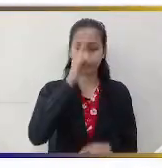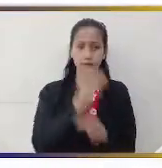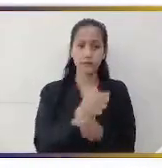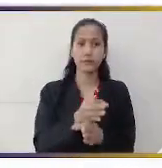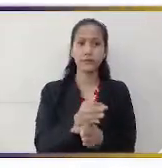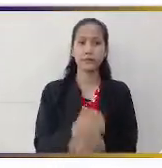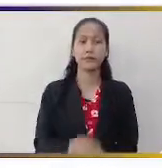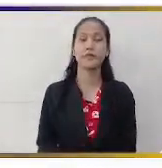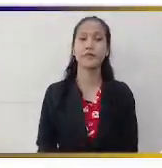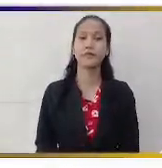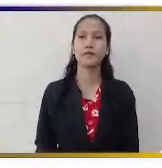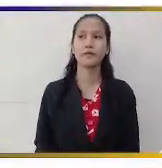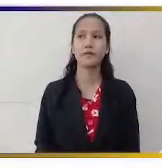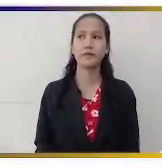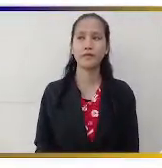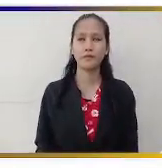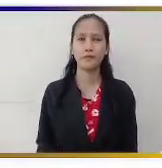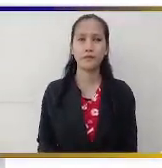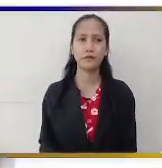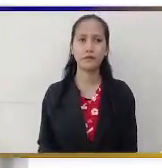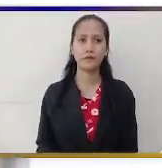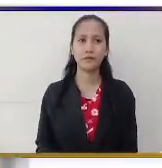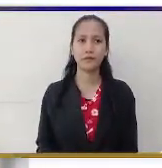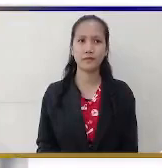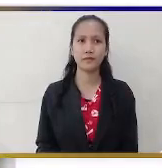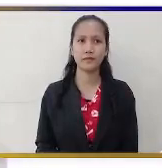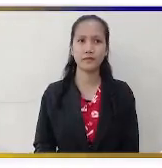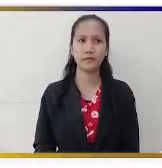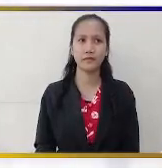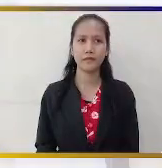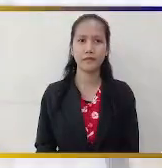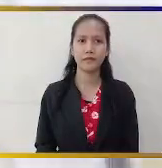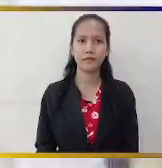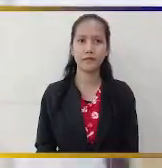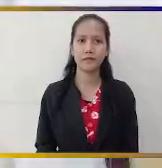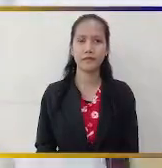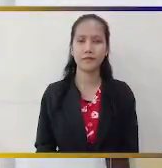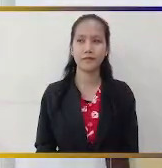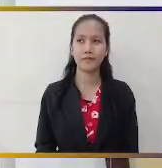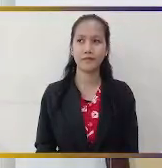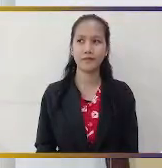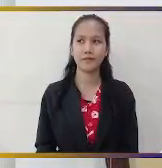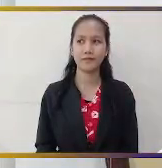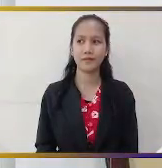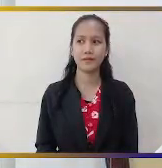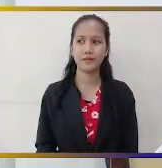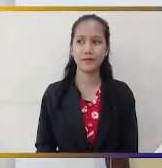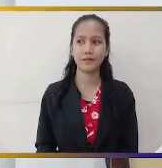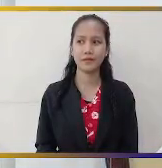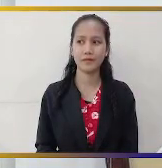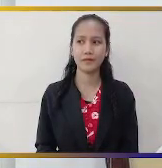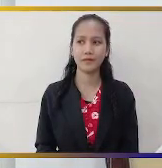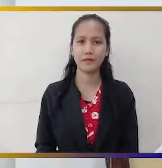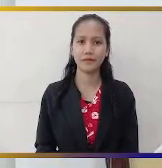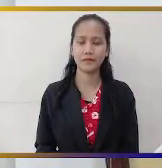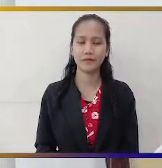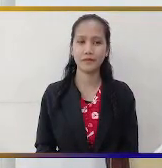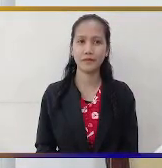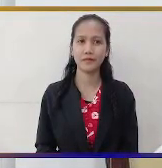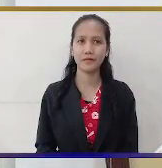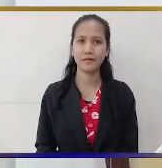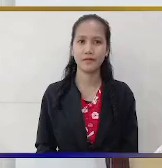reaping. Reaping more. Reaping proportionate. Reaping after we sow. Not only